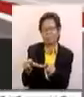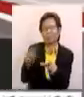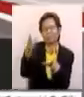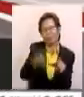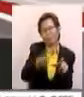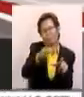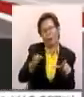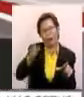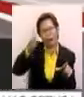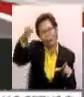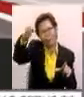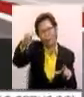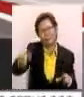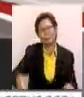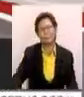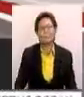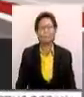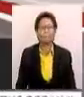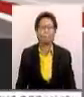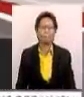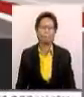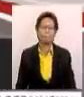balik.